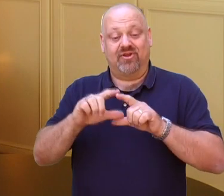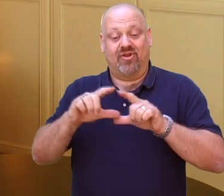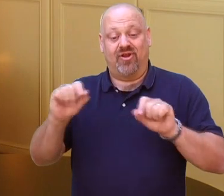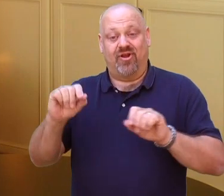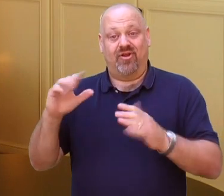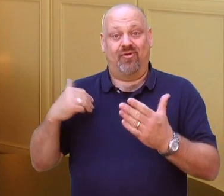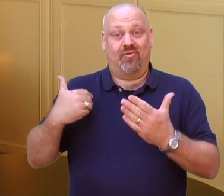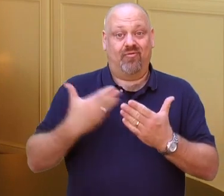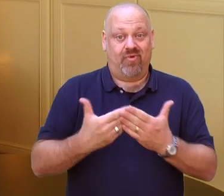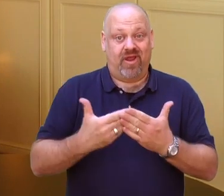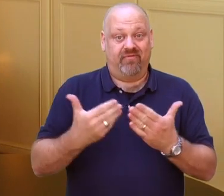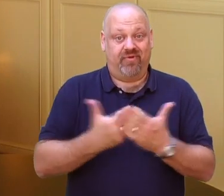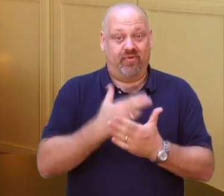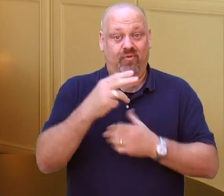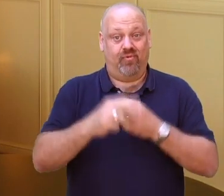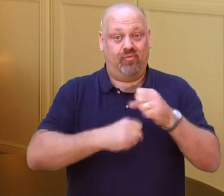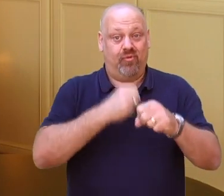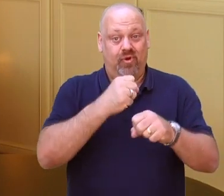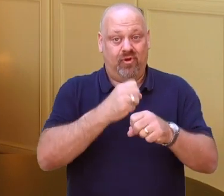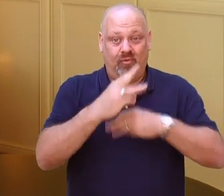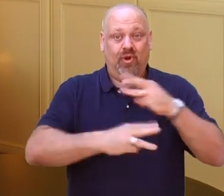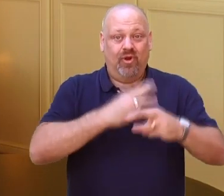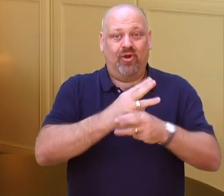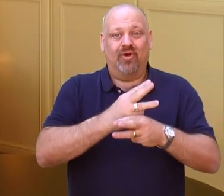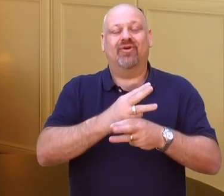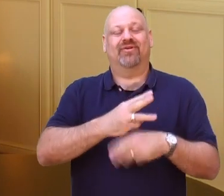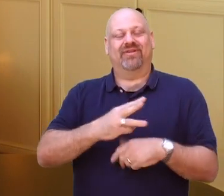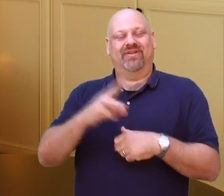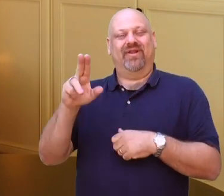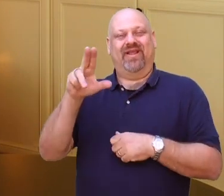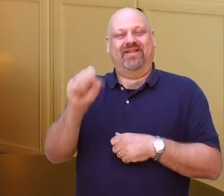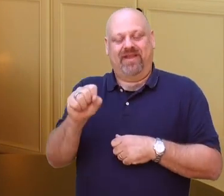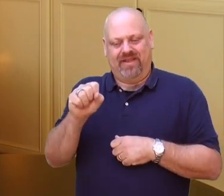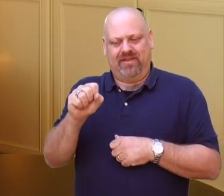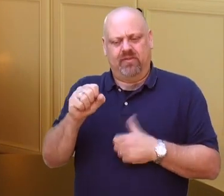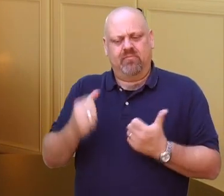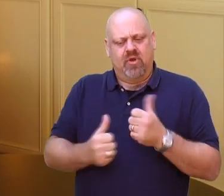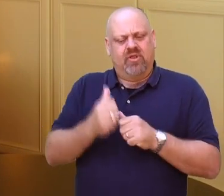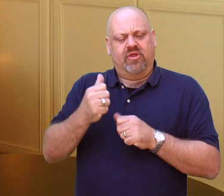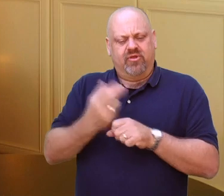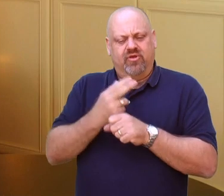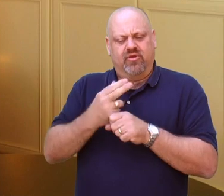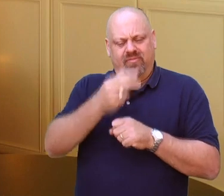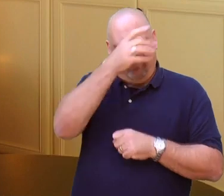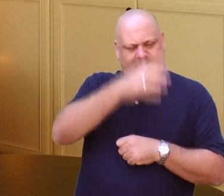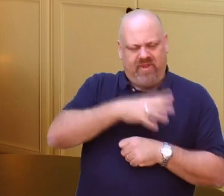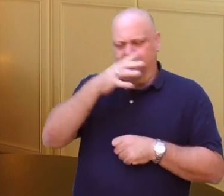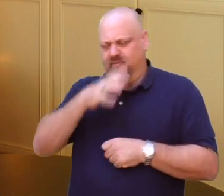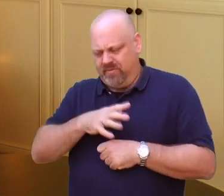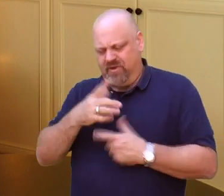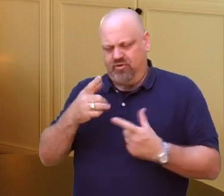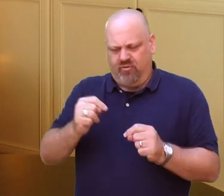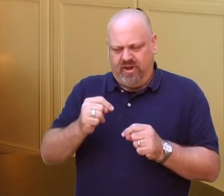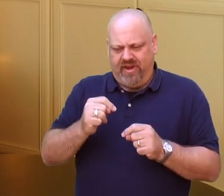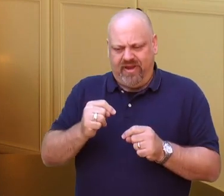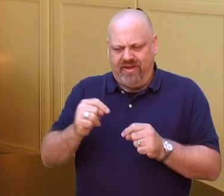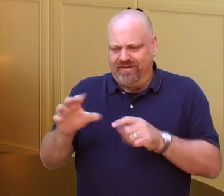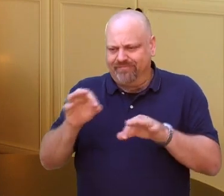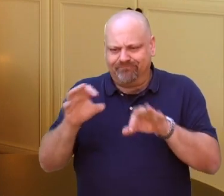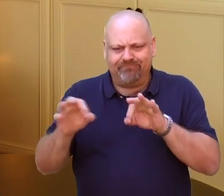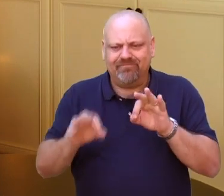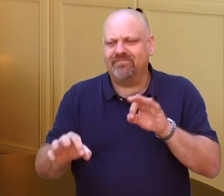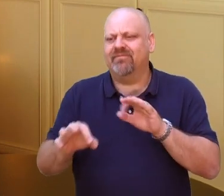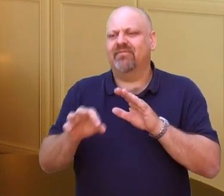came to the New World, they were primarily used by men and women who were trying to drum up